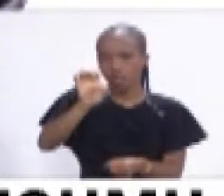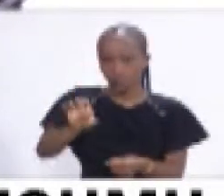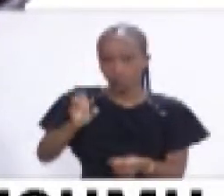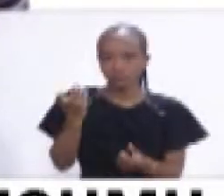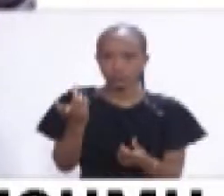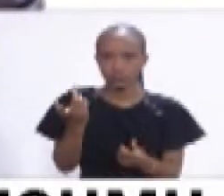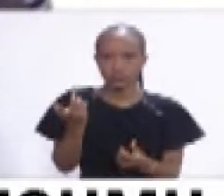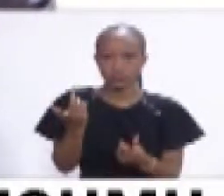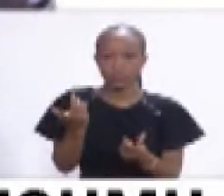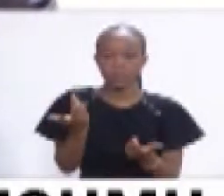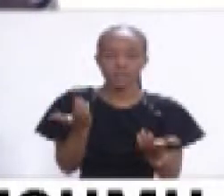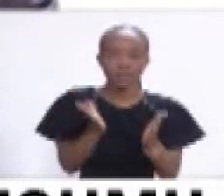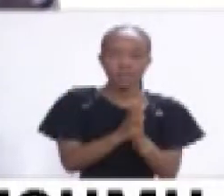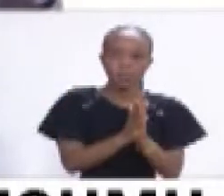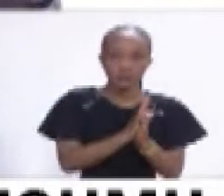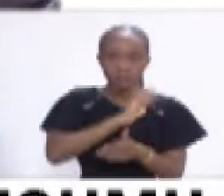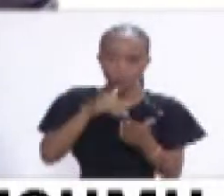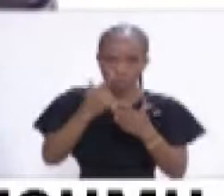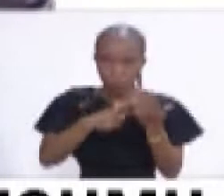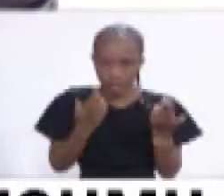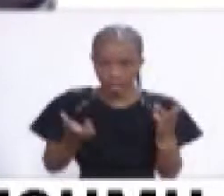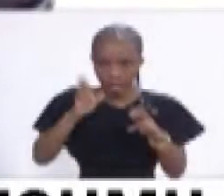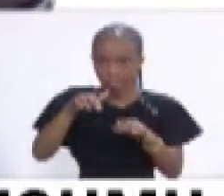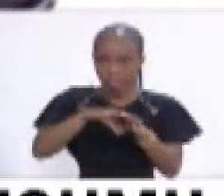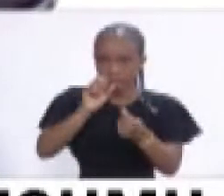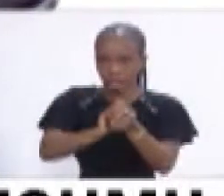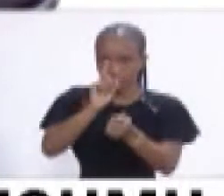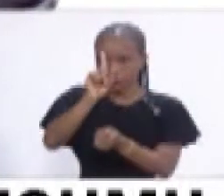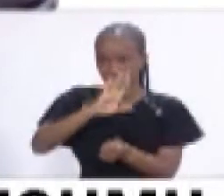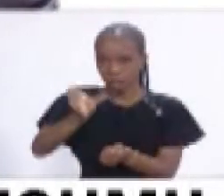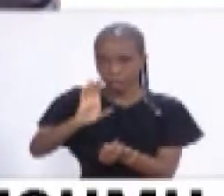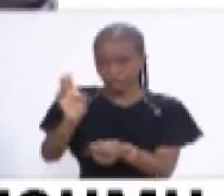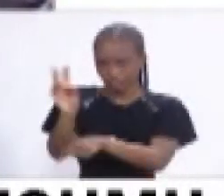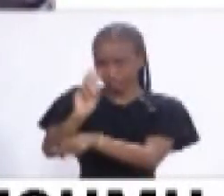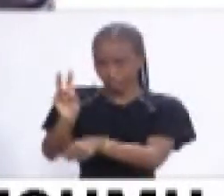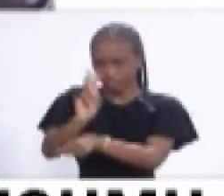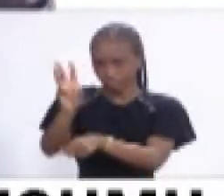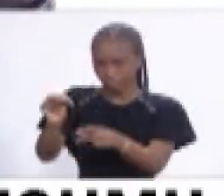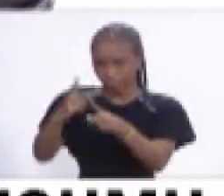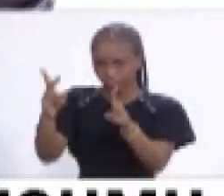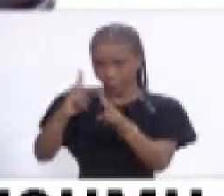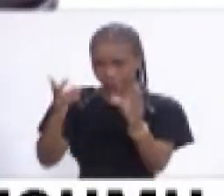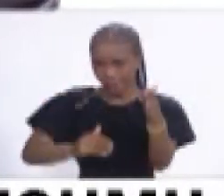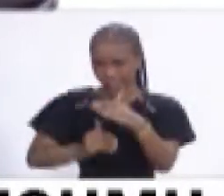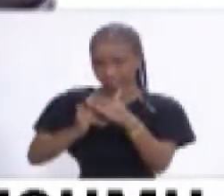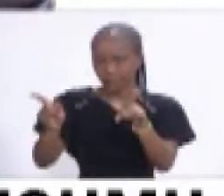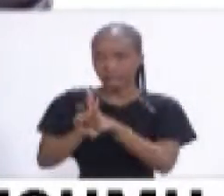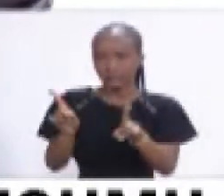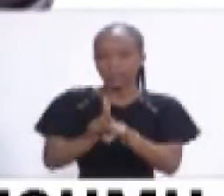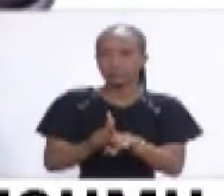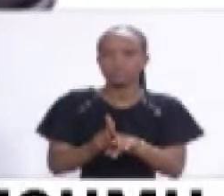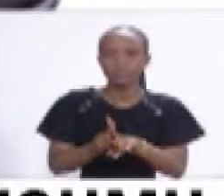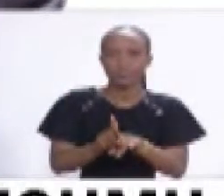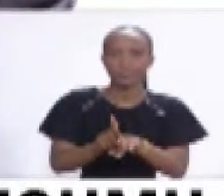problems which is happening in the 11 counties. And we are monitoring them very, very closely. And we are